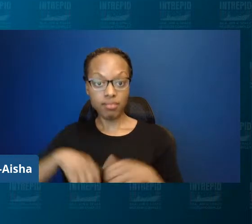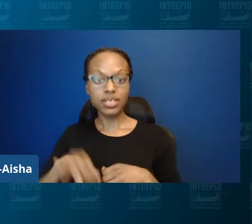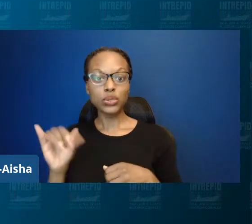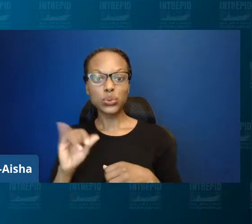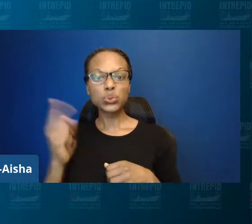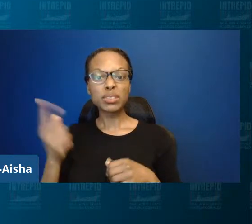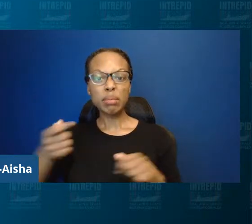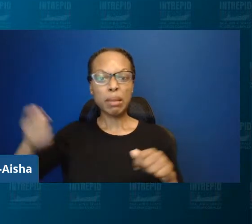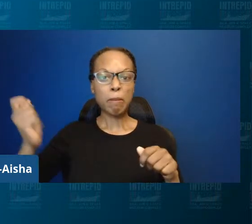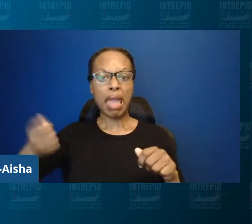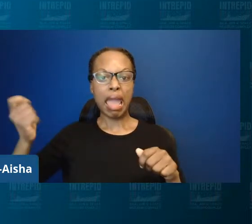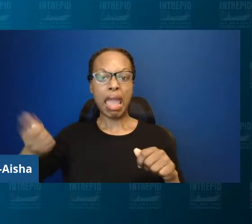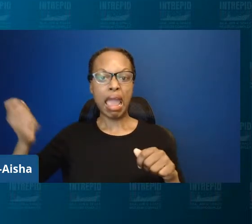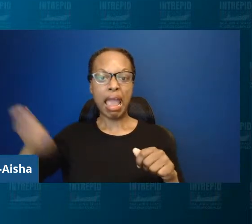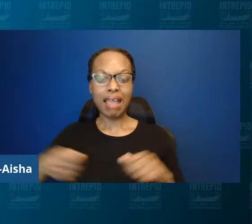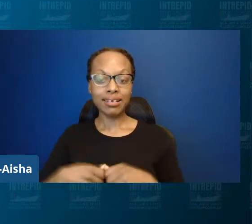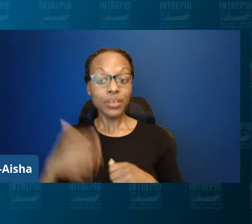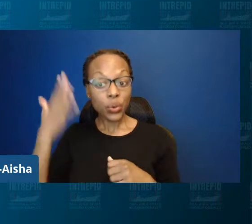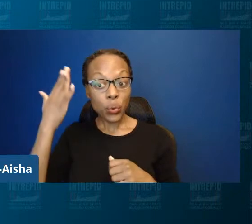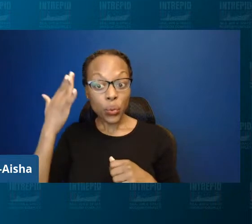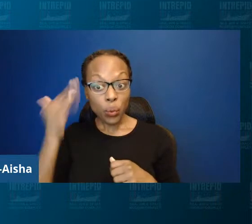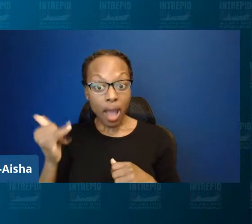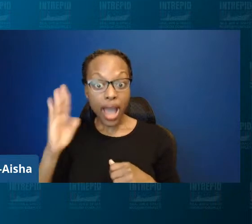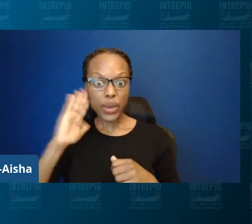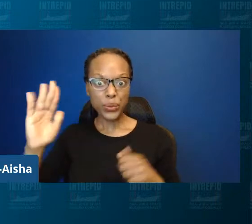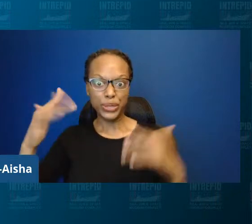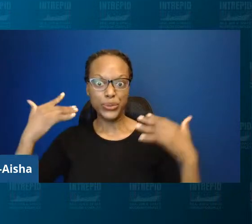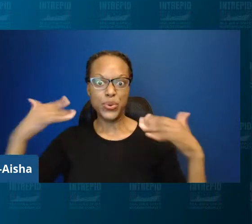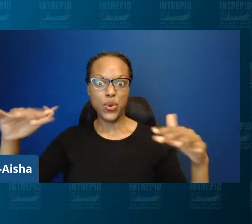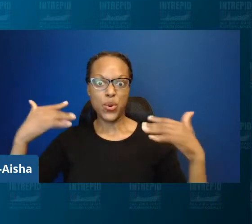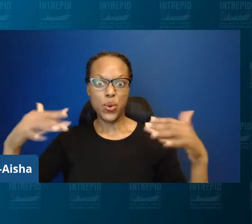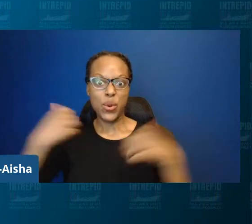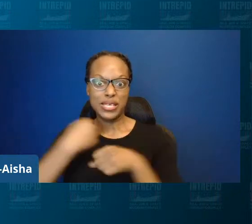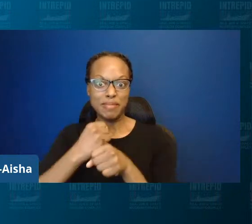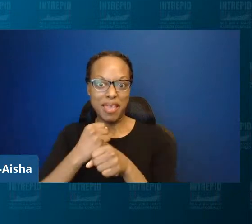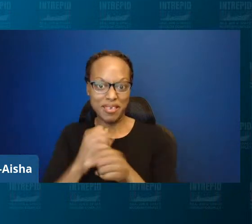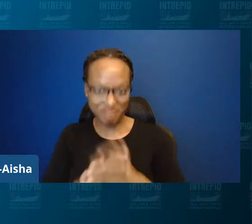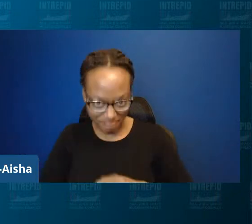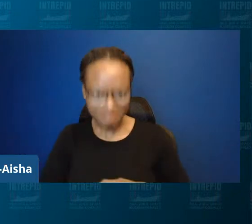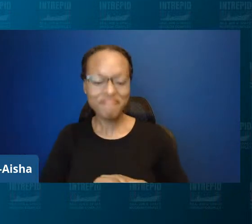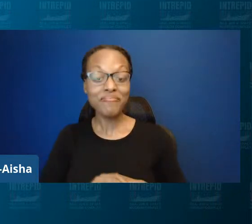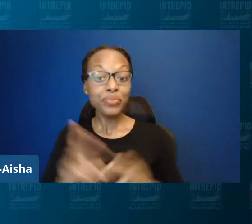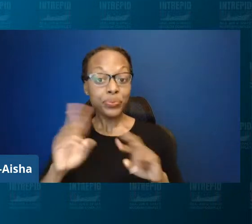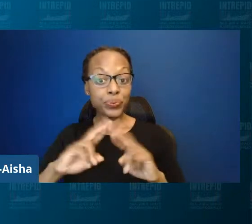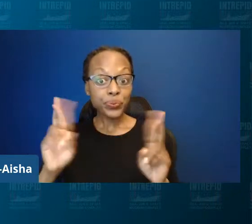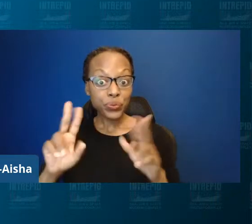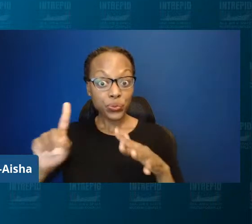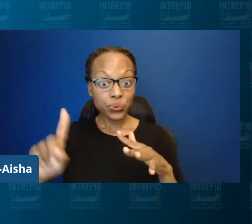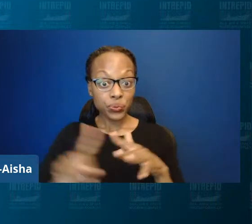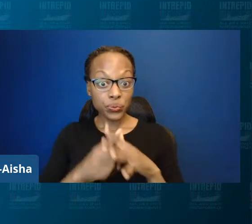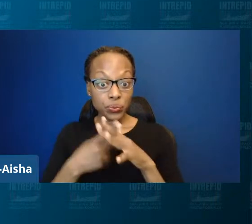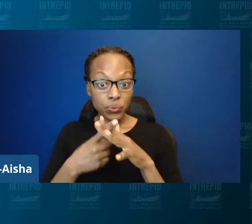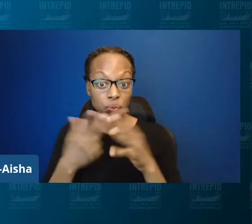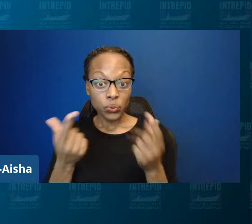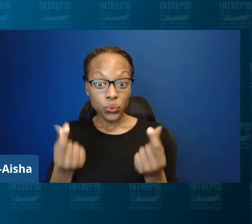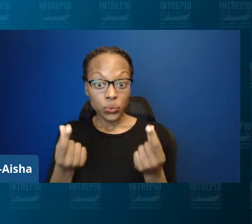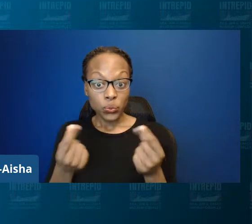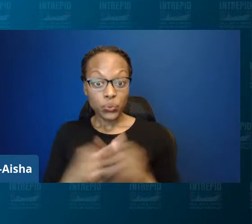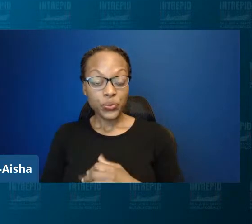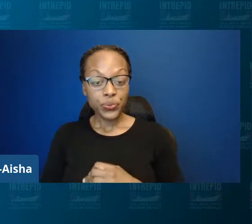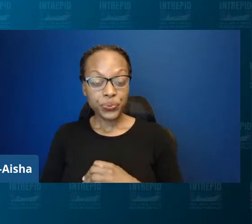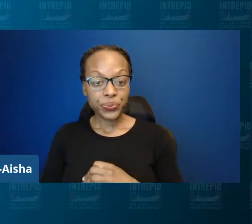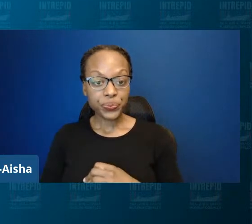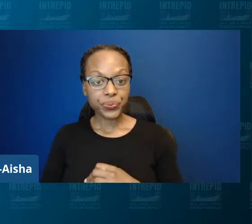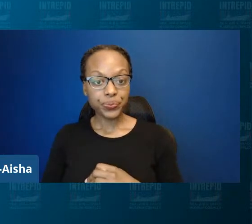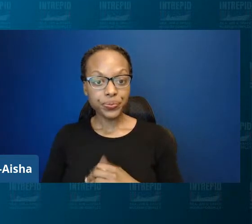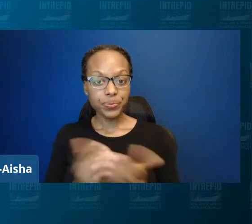on it with because we're going to make a lot of noise. Okay, so to get started, move my computer here. We're